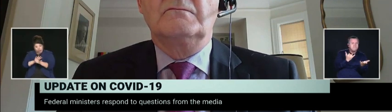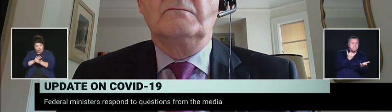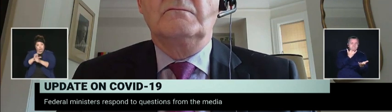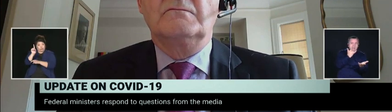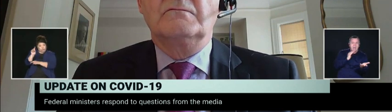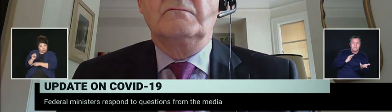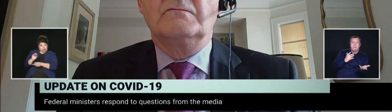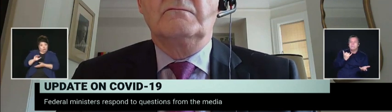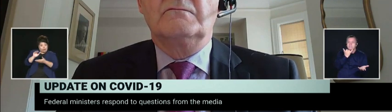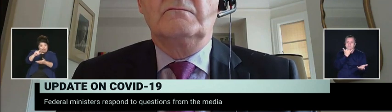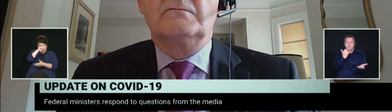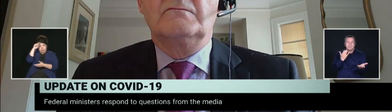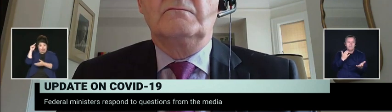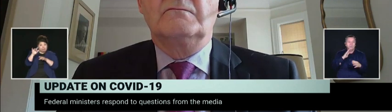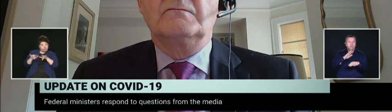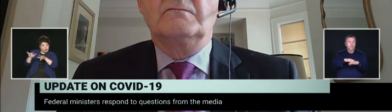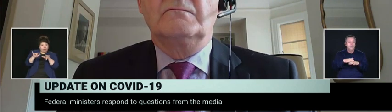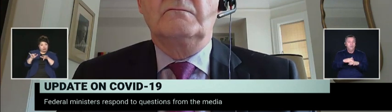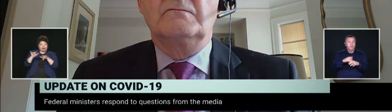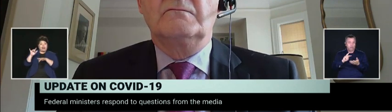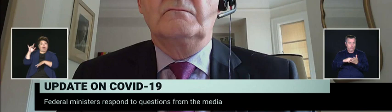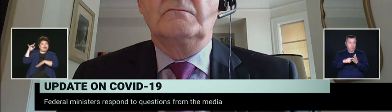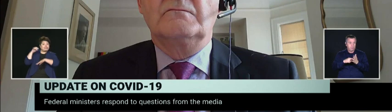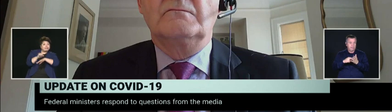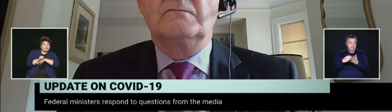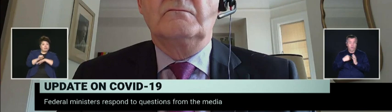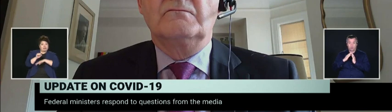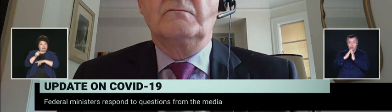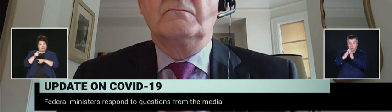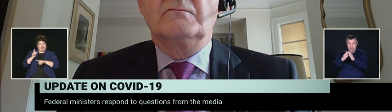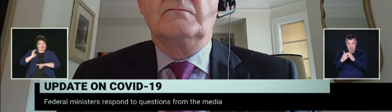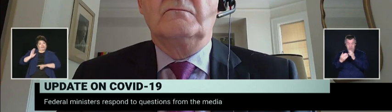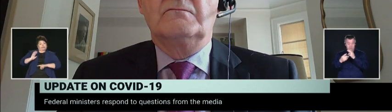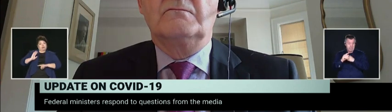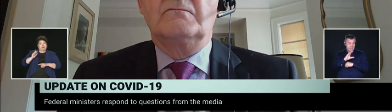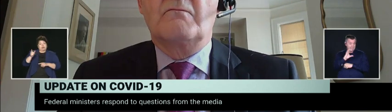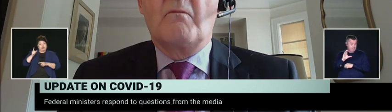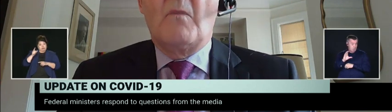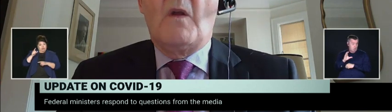okay for them to send the black boxes to France and bypass Ukraine?